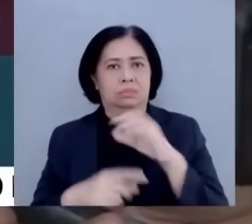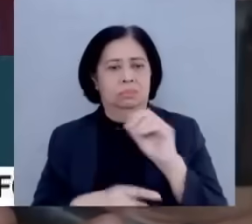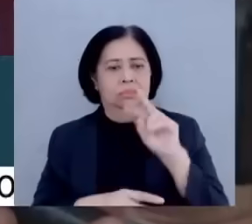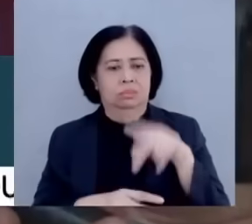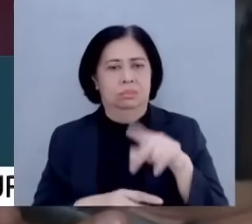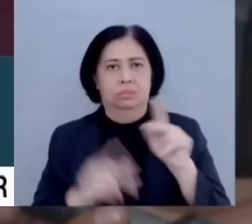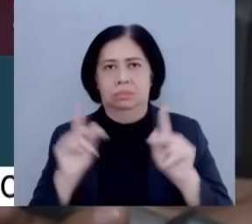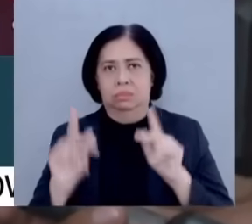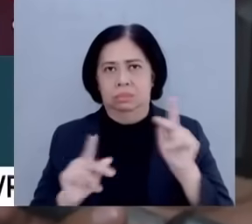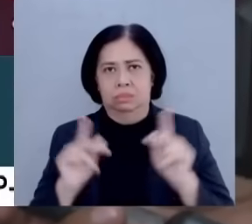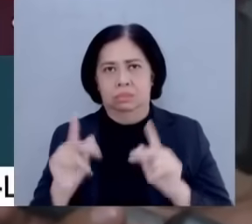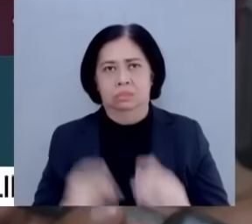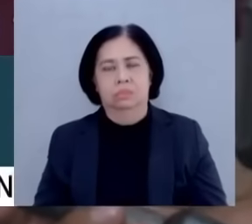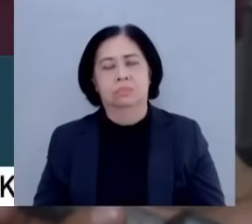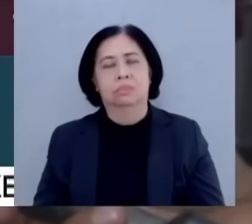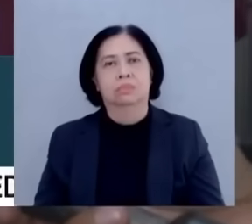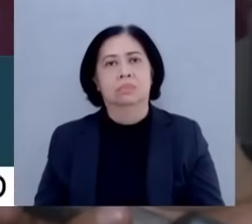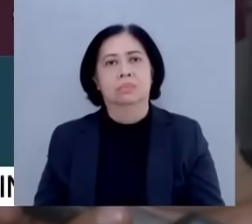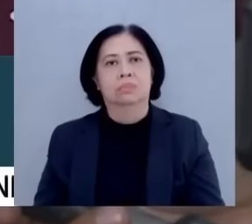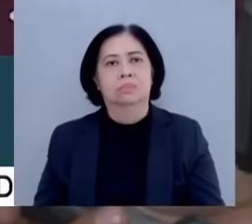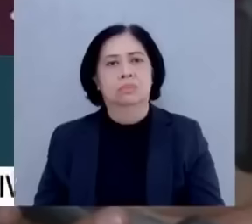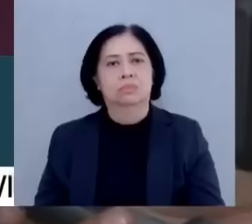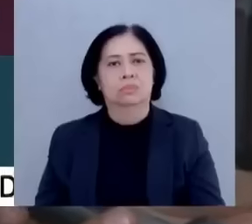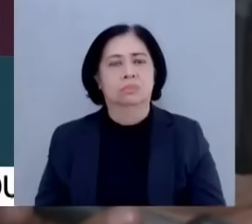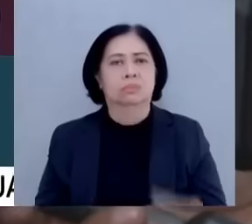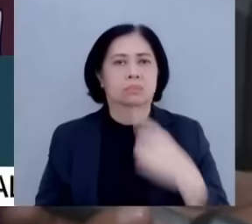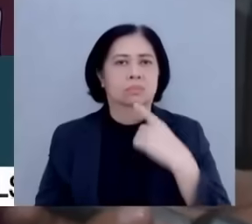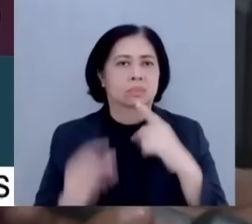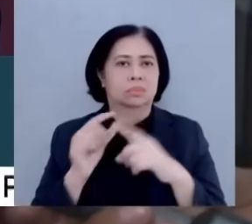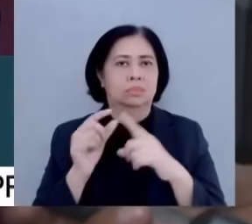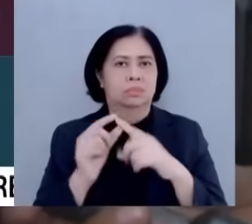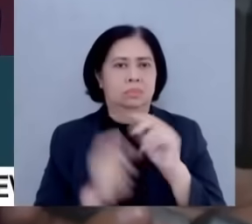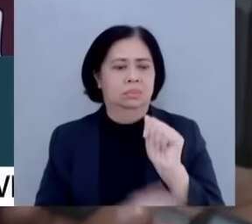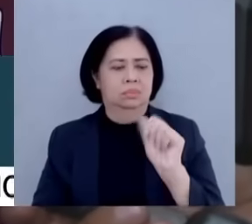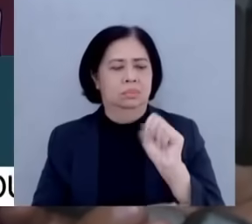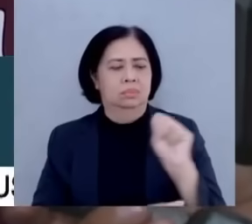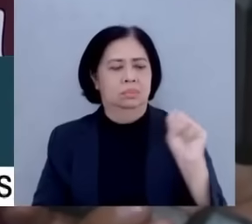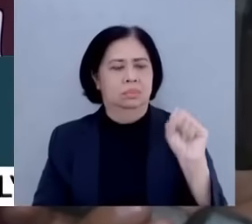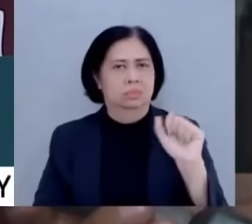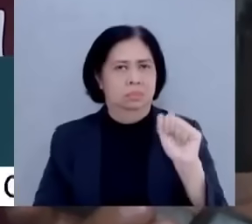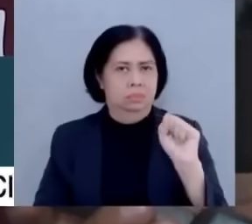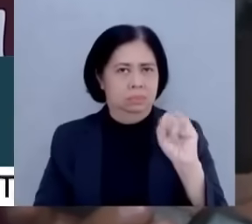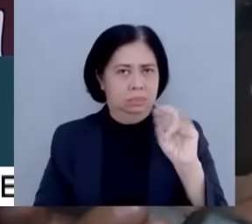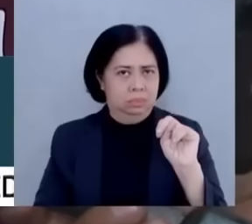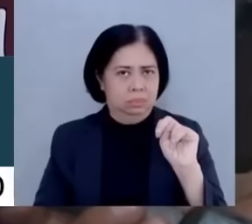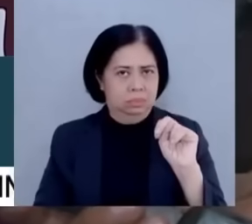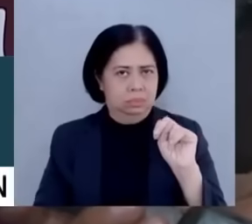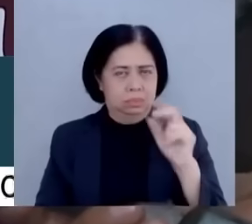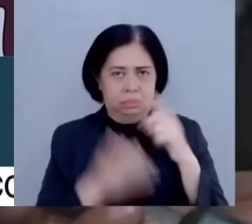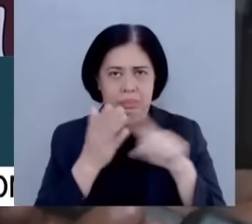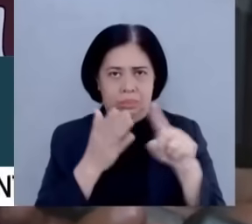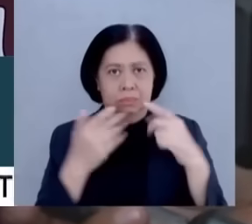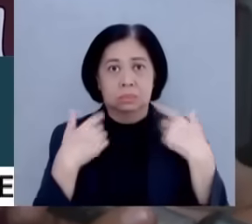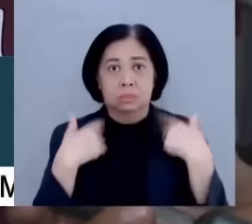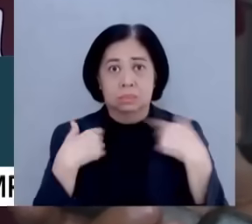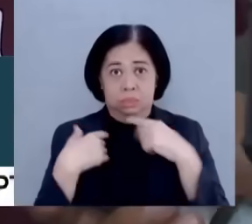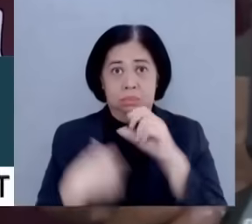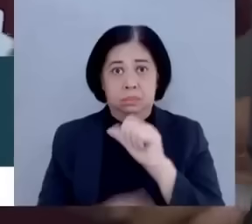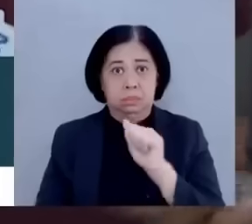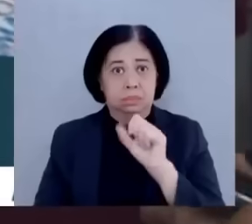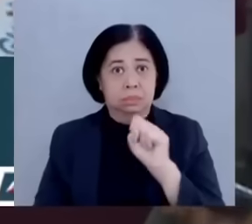personnel. Tossing the word assassin. Pakicheck. May sinabi ba akong assassin